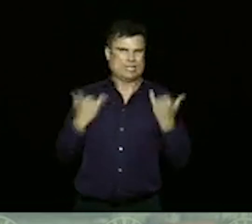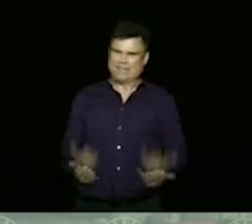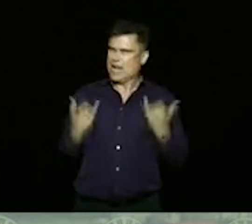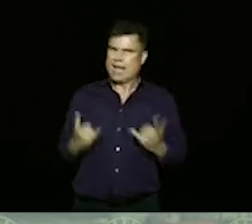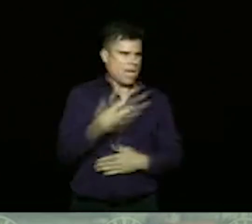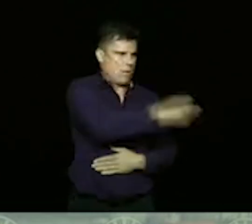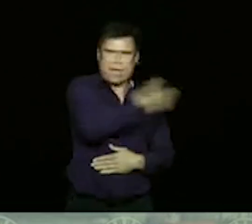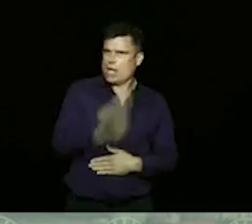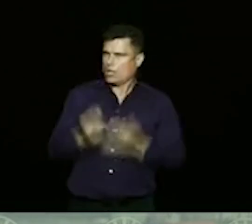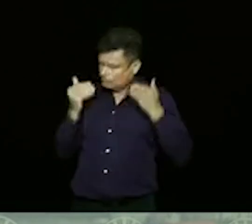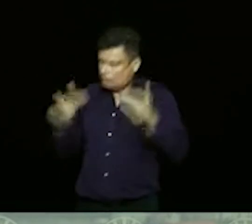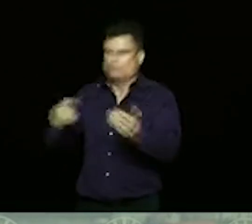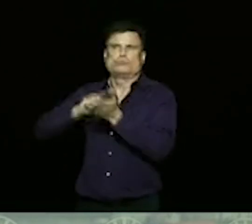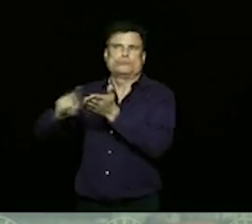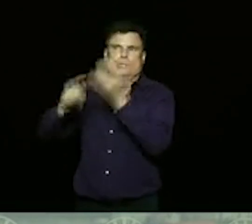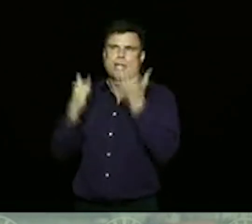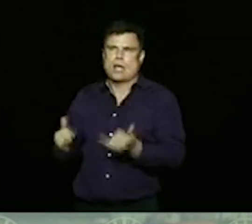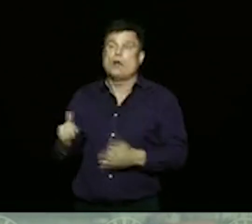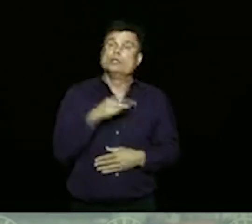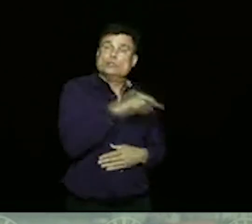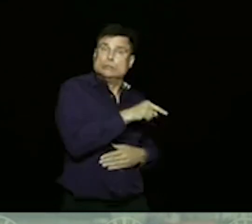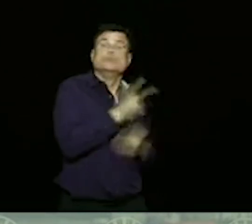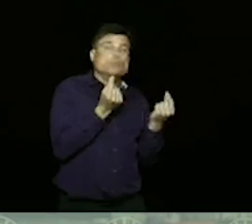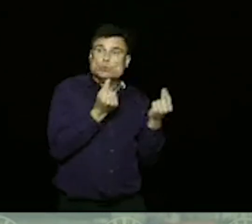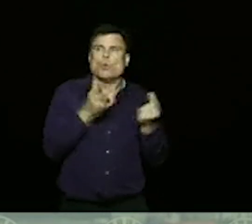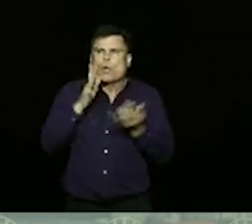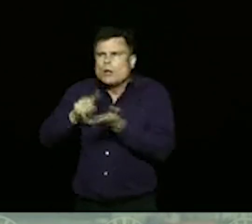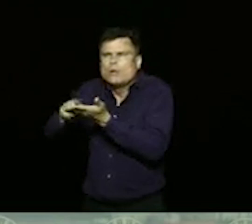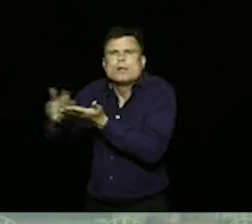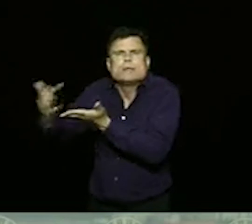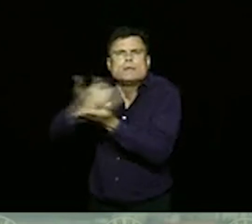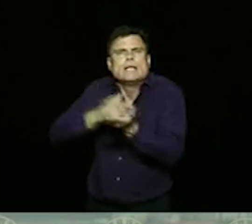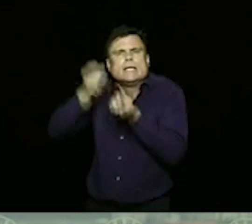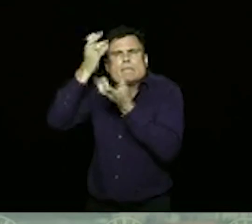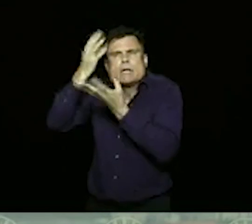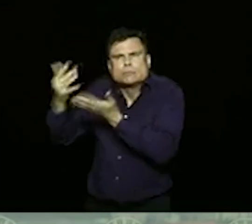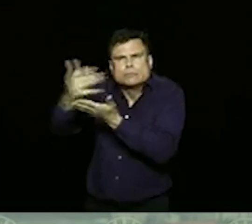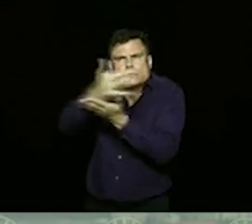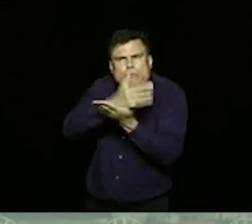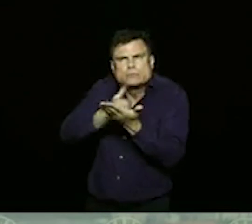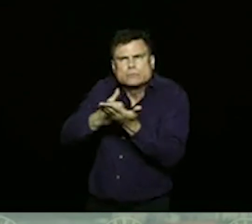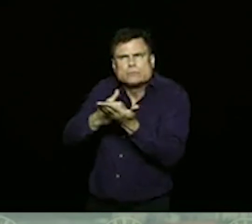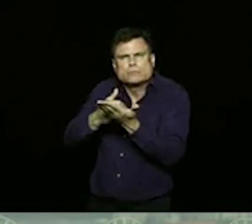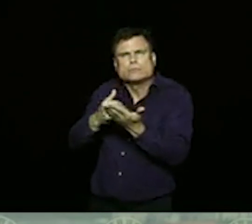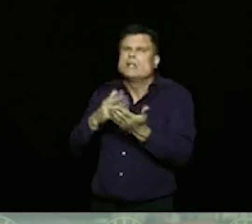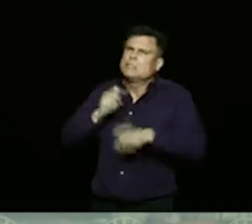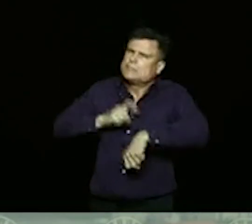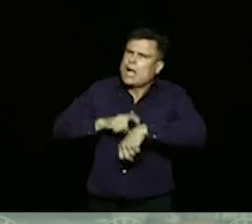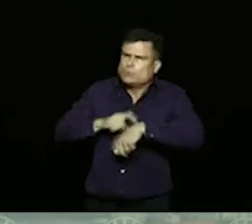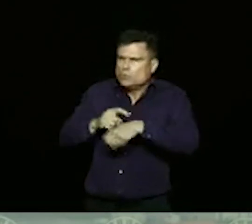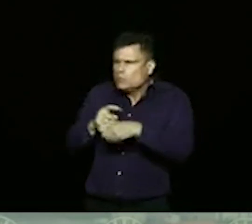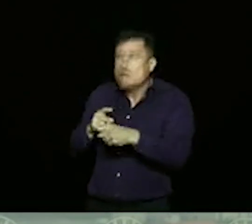and take the time that she needs to assemble those and make recommendations. But obviously, I believe